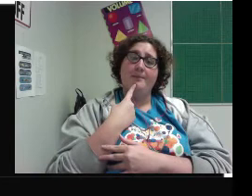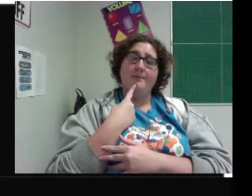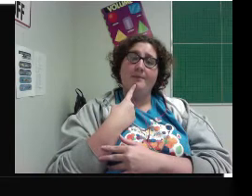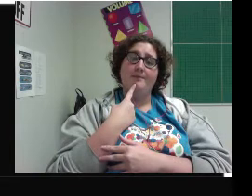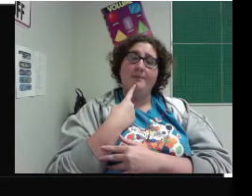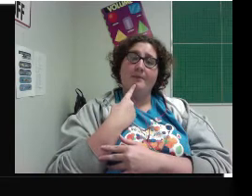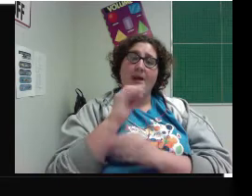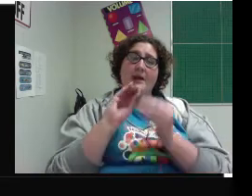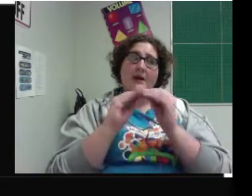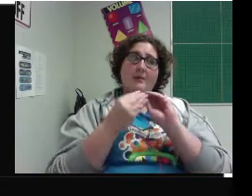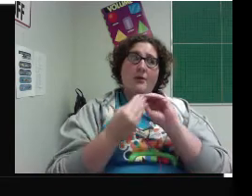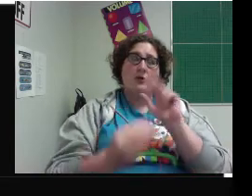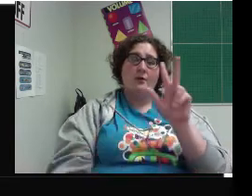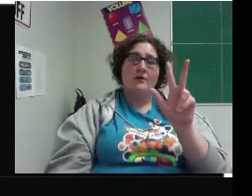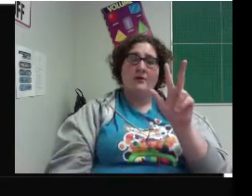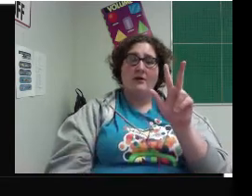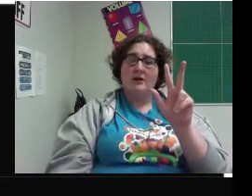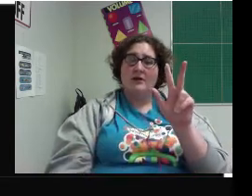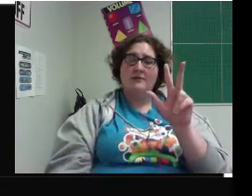number 3.